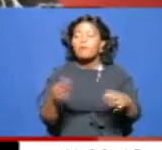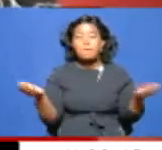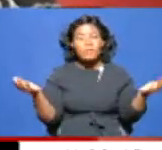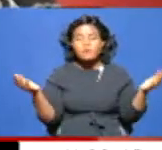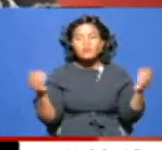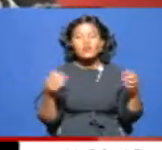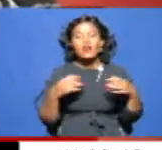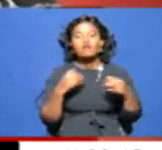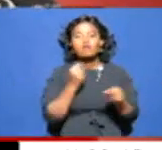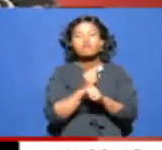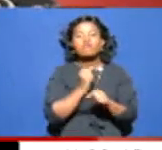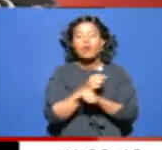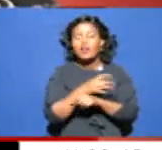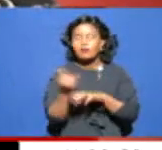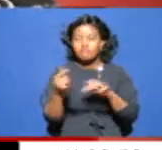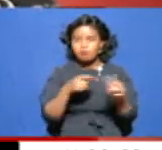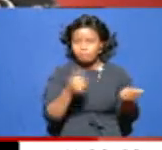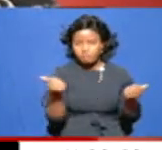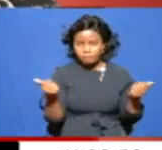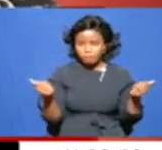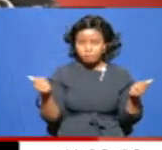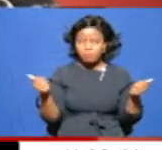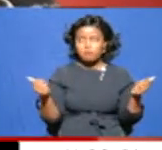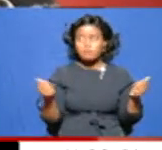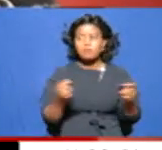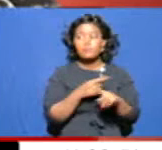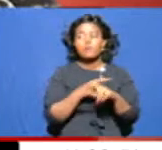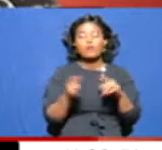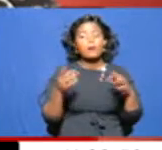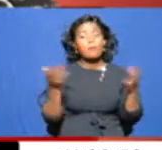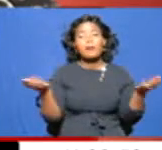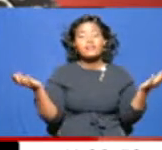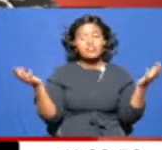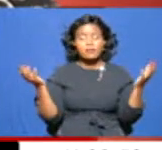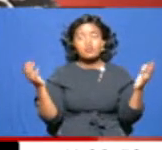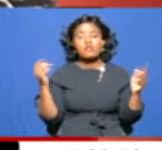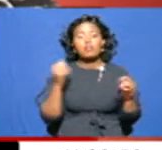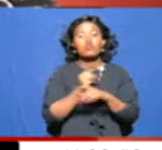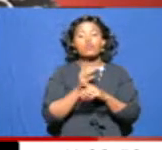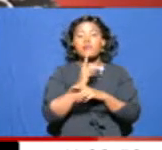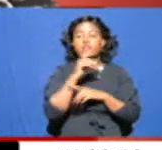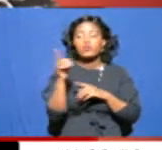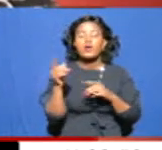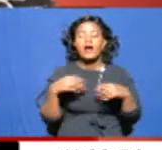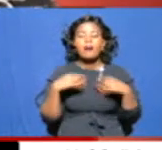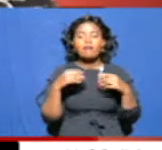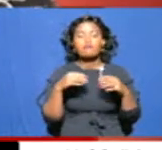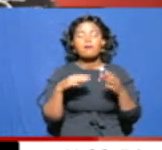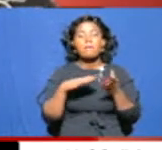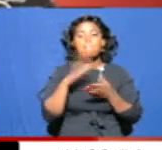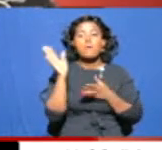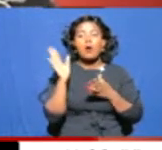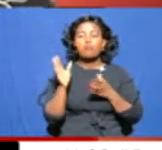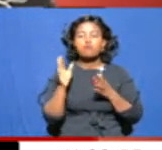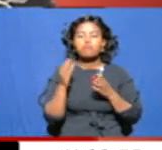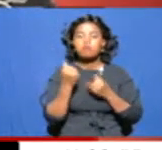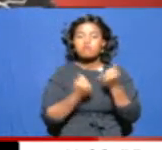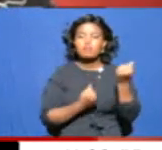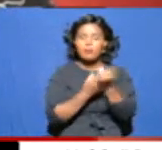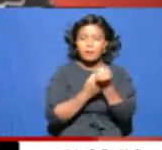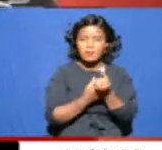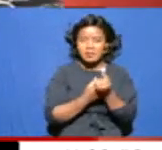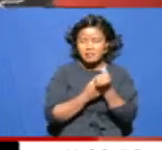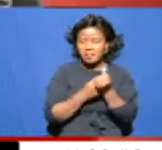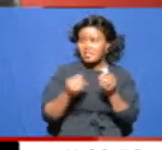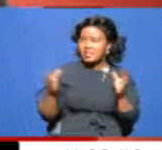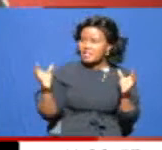things. For marketing purposes, I think that's where these clubs have actually